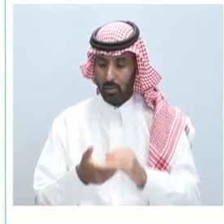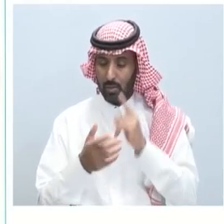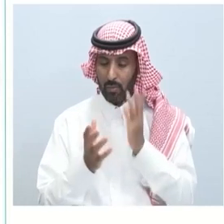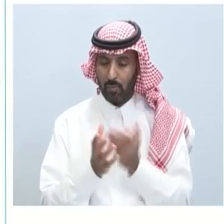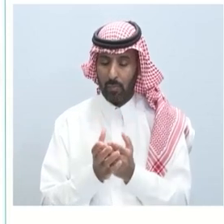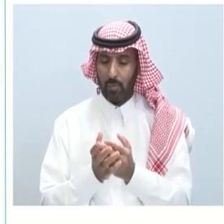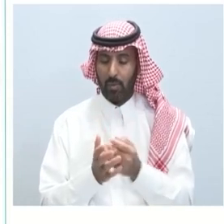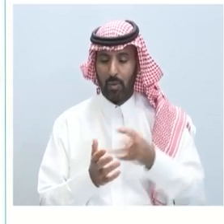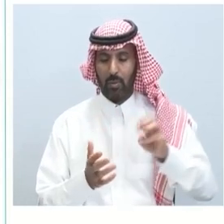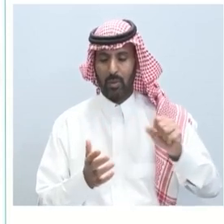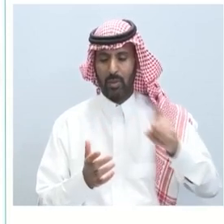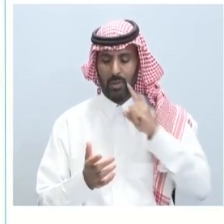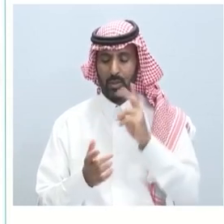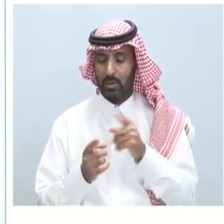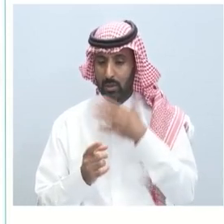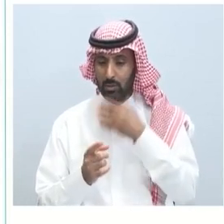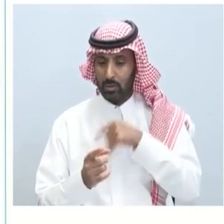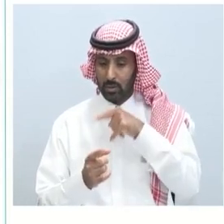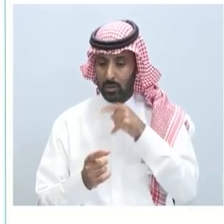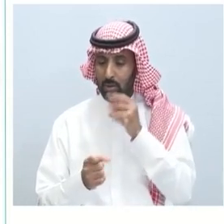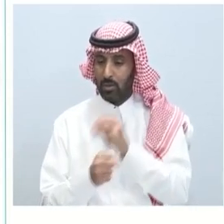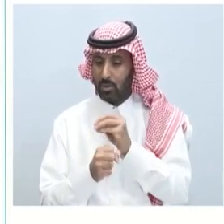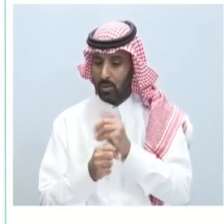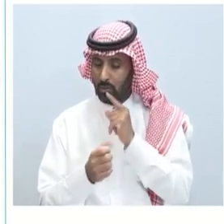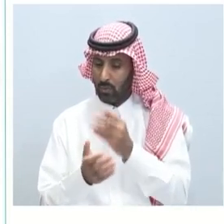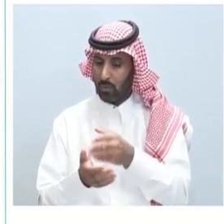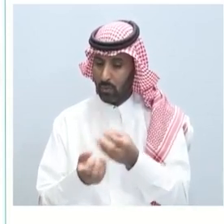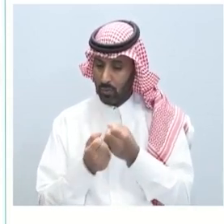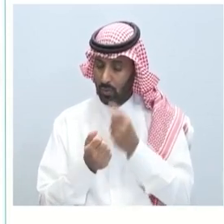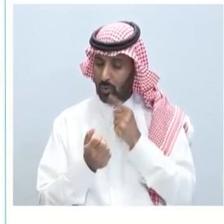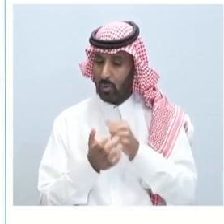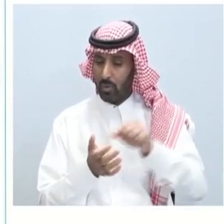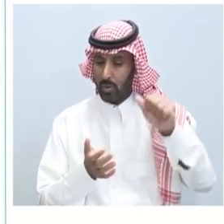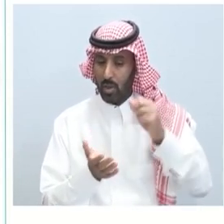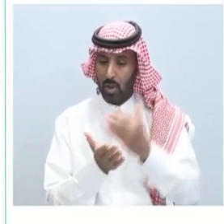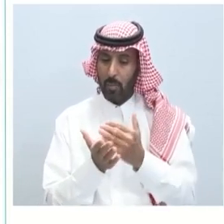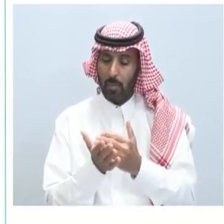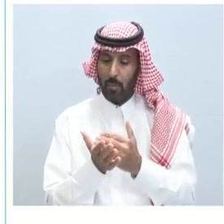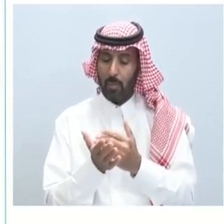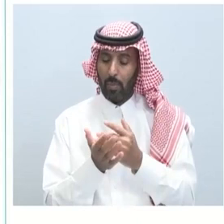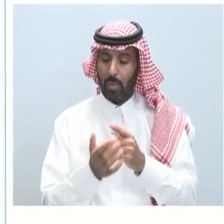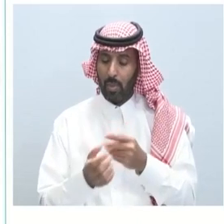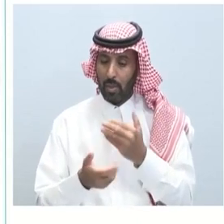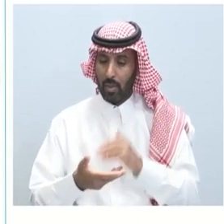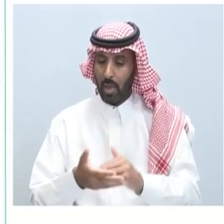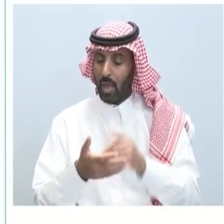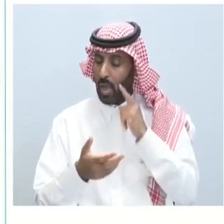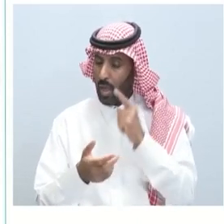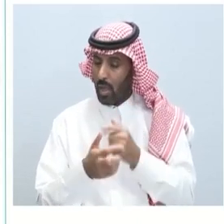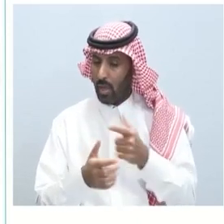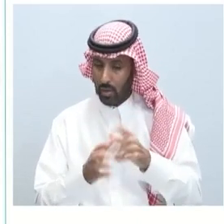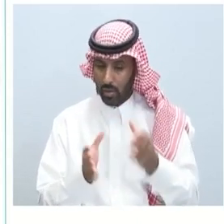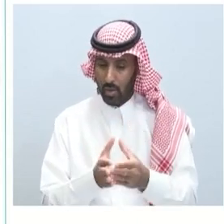her, Mariana's parents have told her that if she receives a B on her report card, they will help her buy a cell phone.